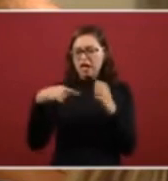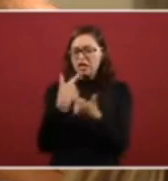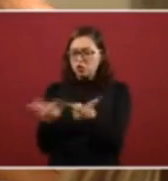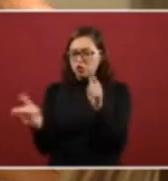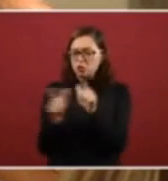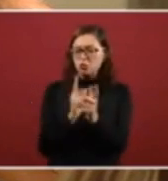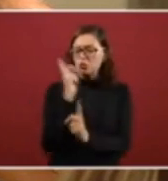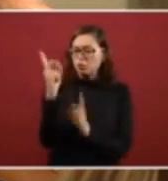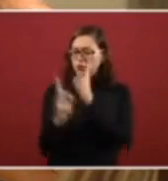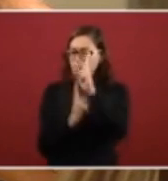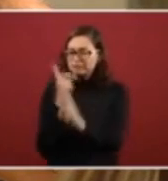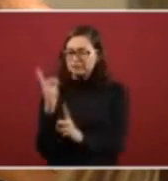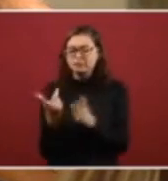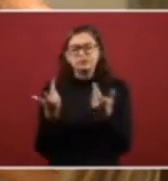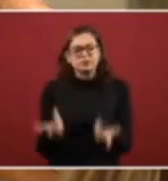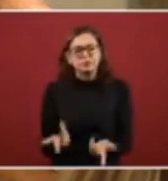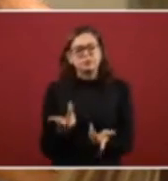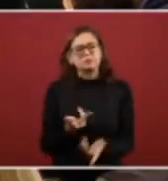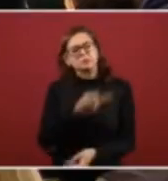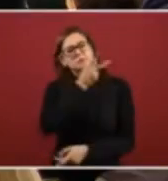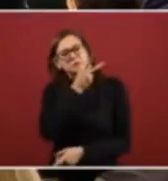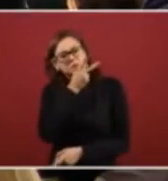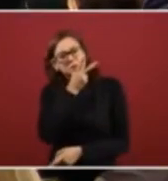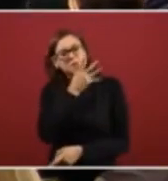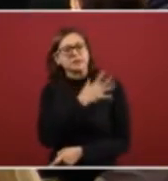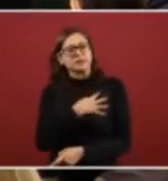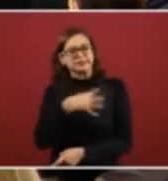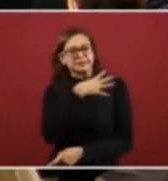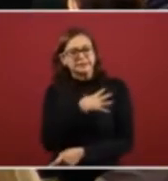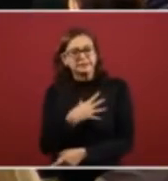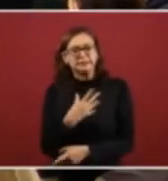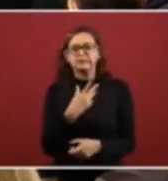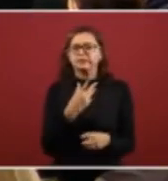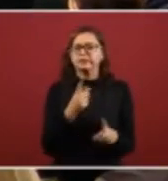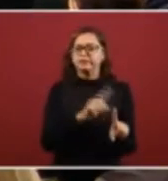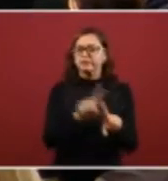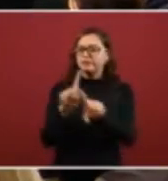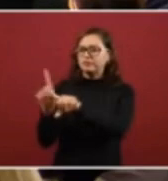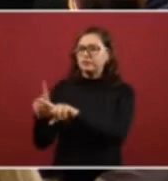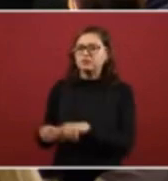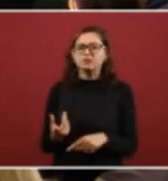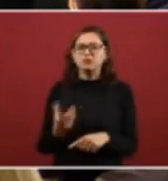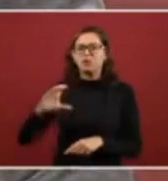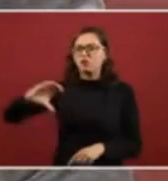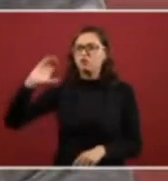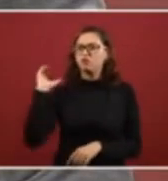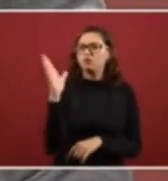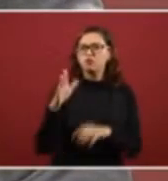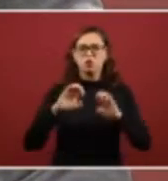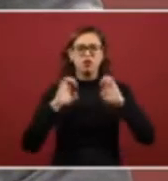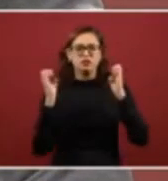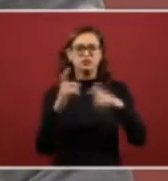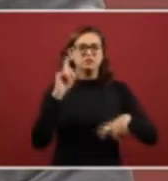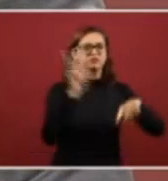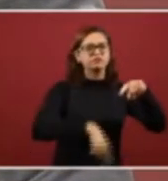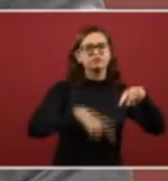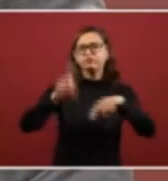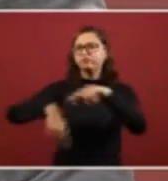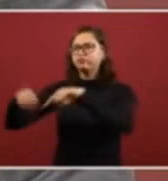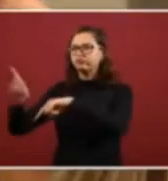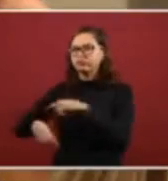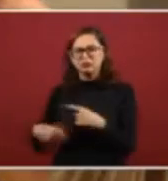of the area. What message would you give to the parents and the children that are already in these campuses, and what